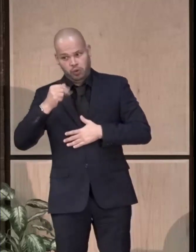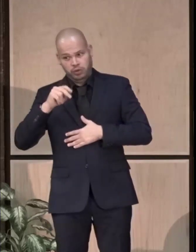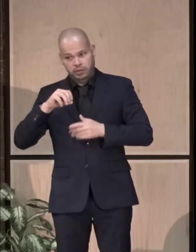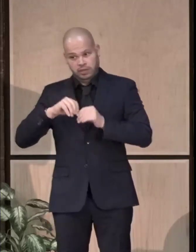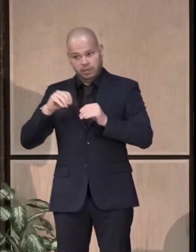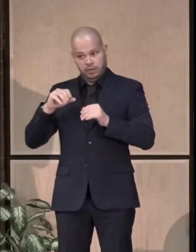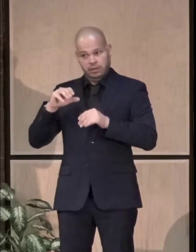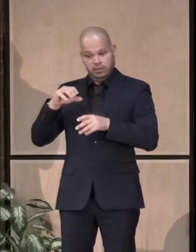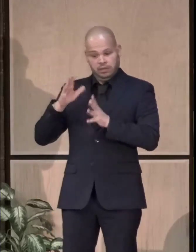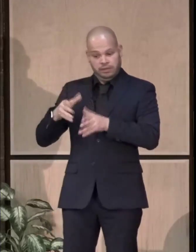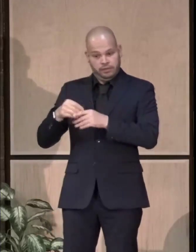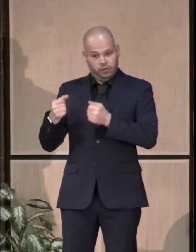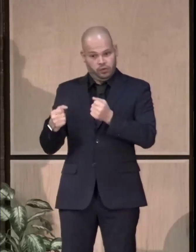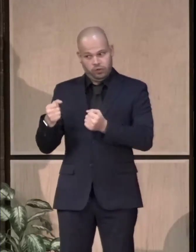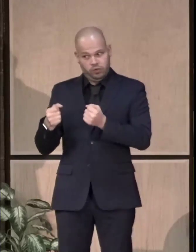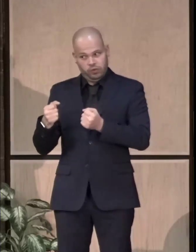Well, that's what he says, yes.